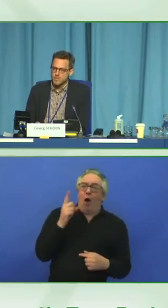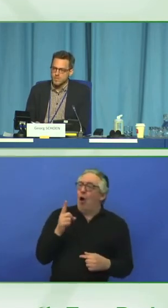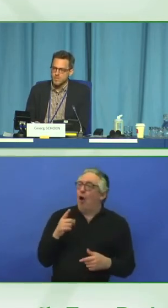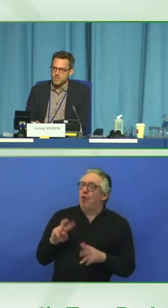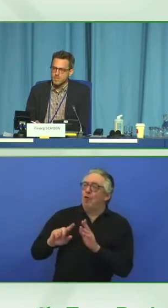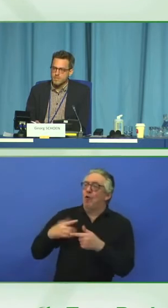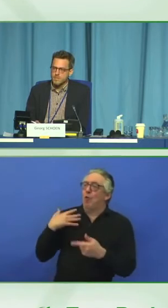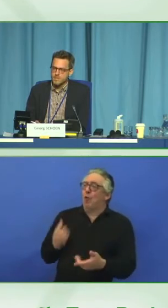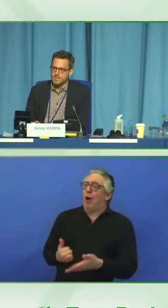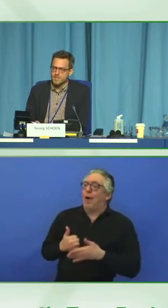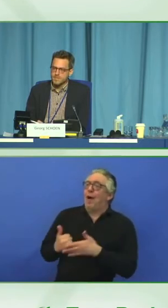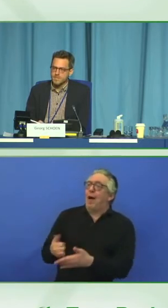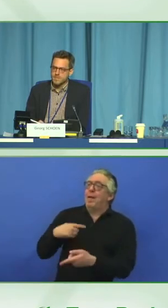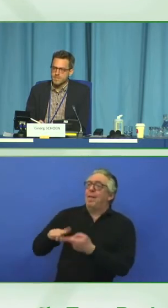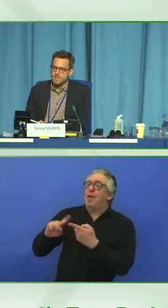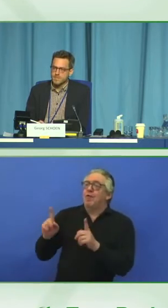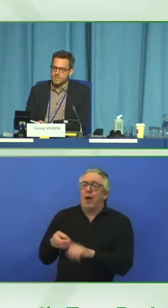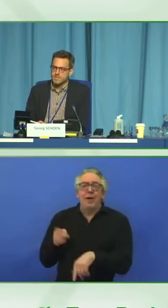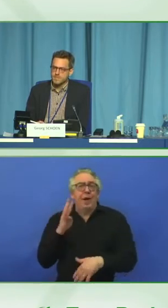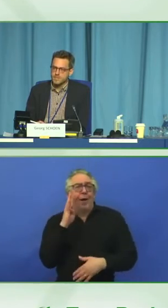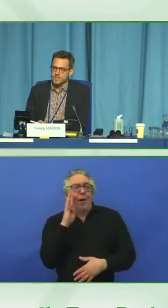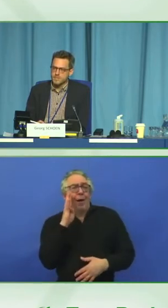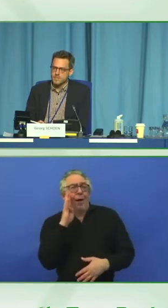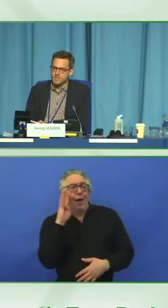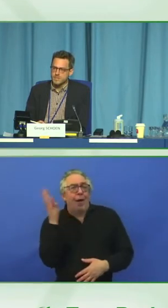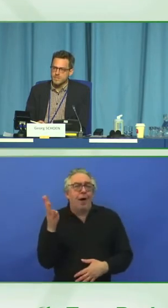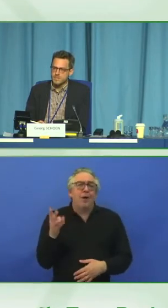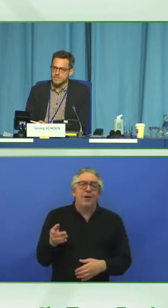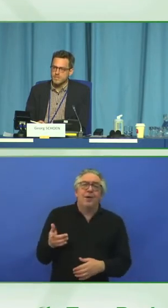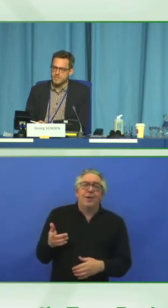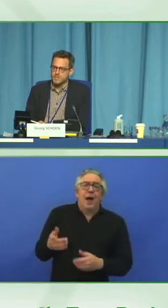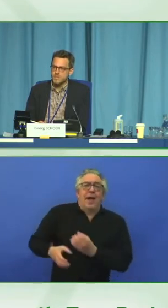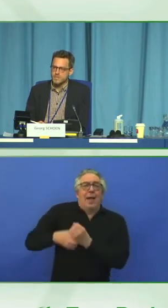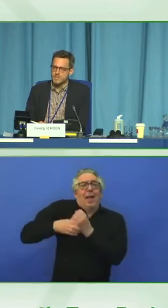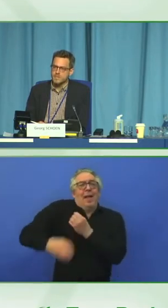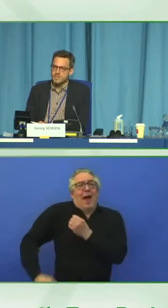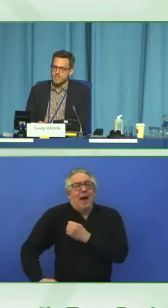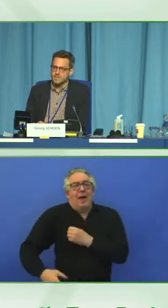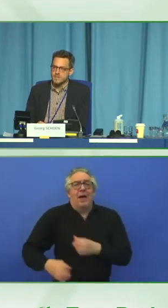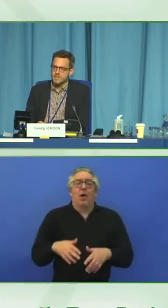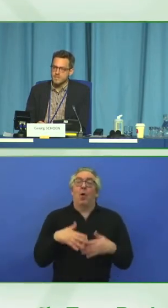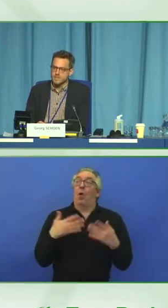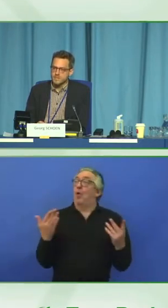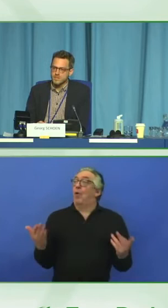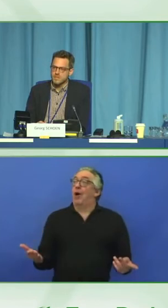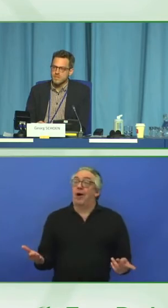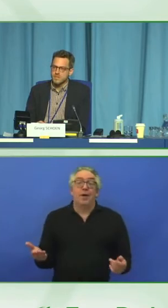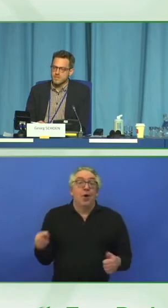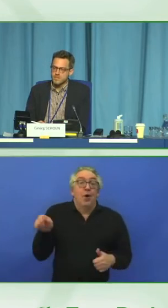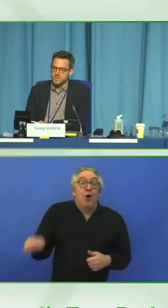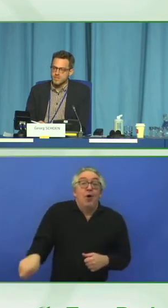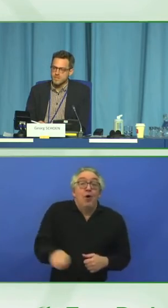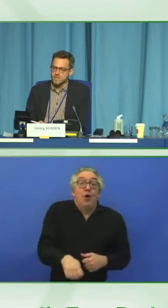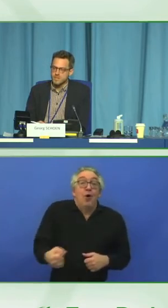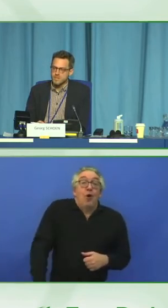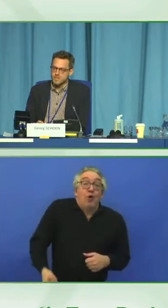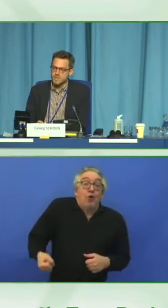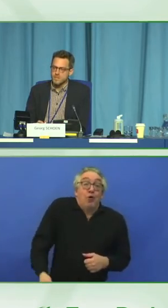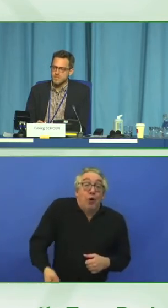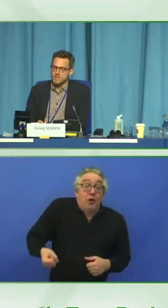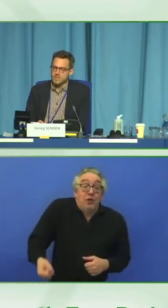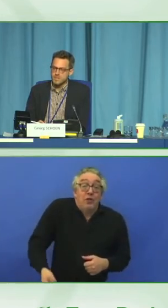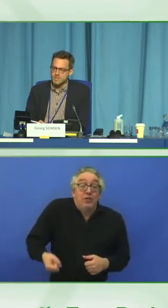whose imitates the human leg. The crutch significantly reduces the effort on the part of the